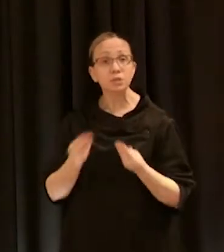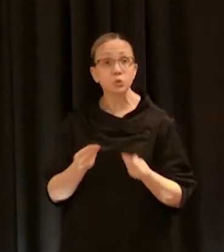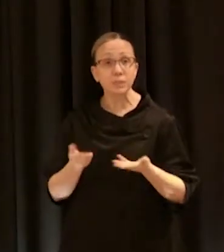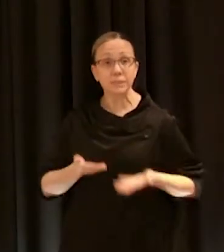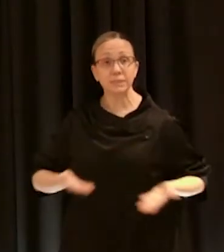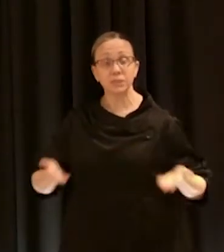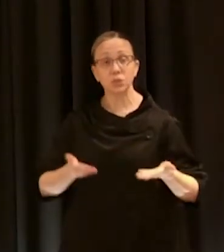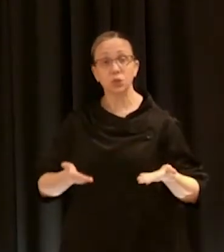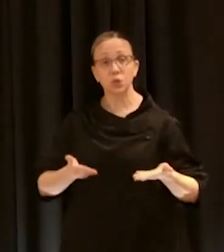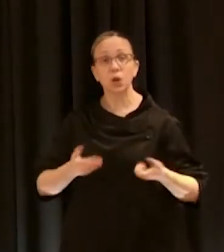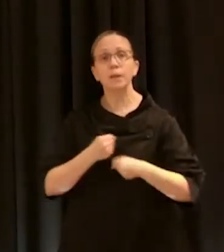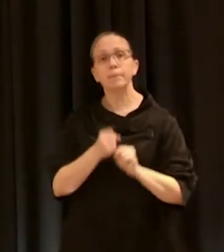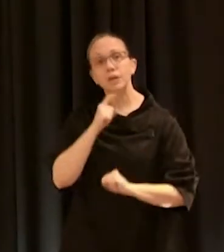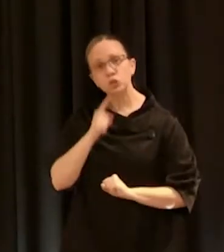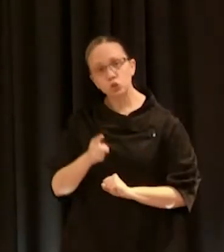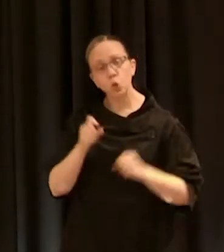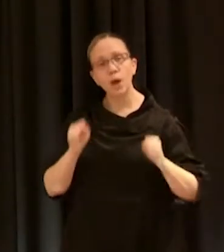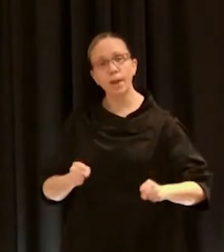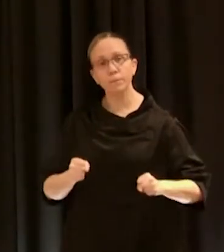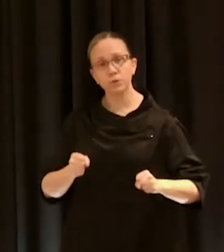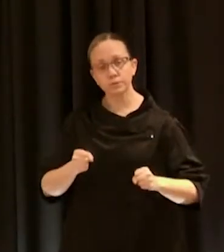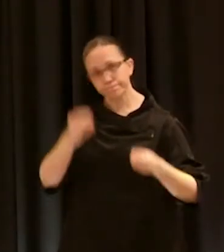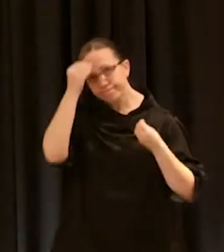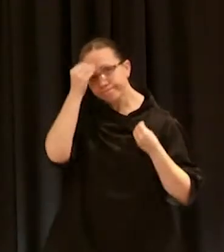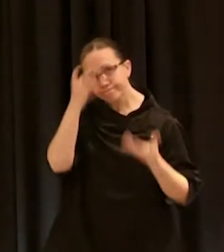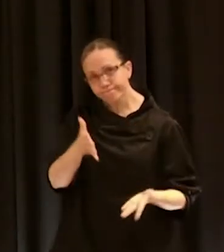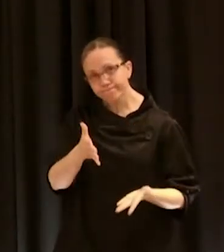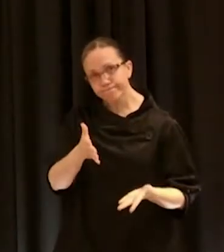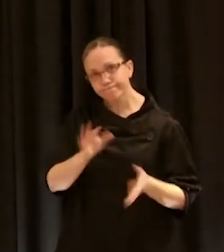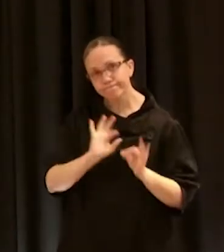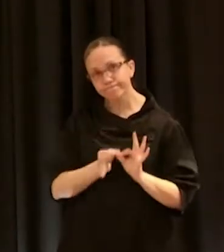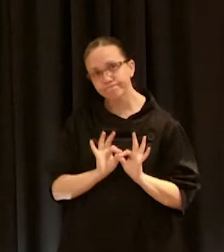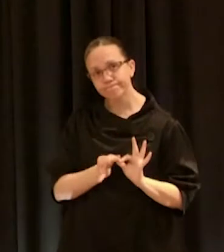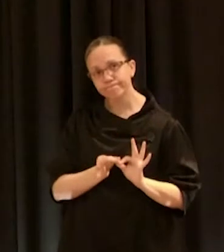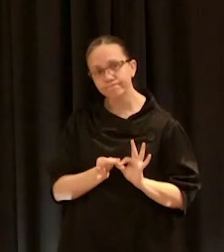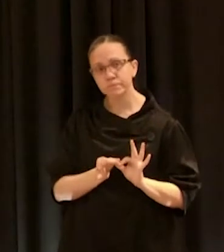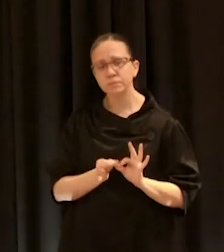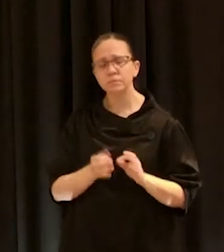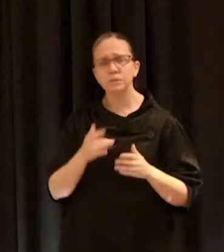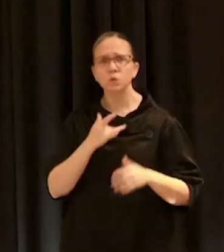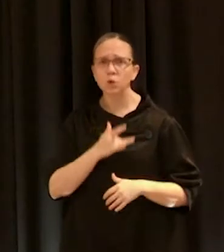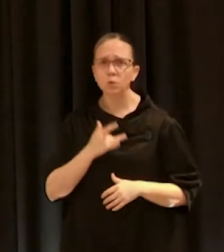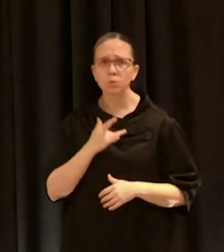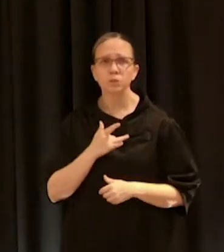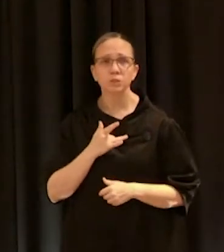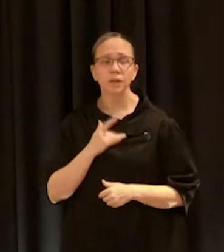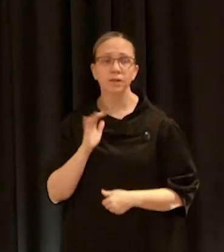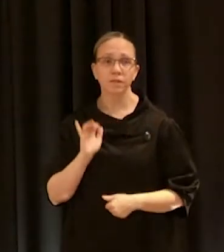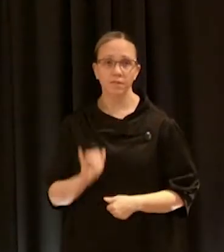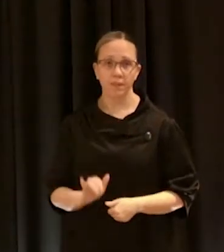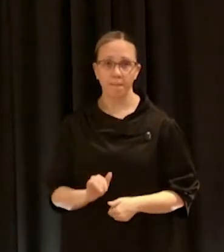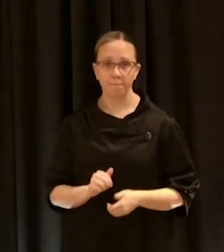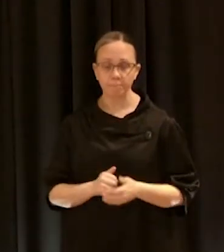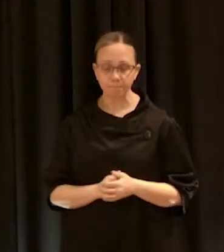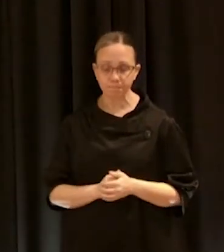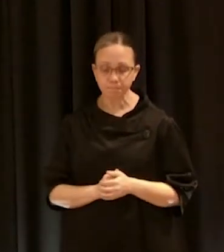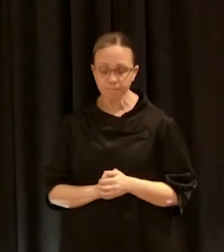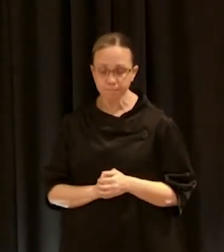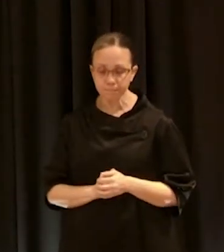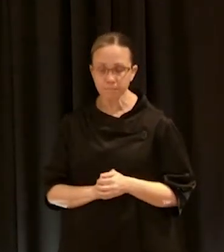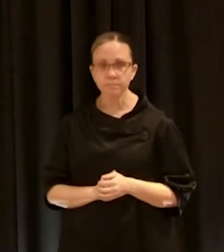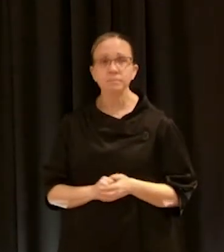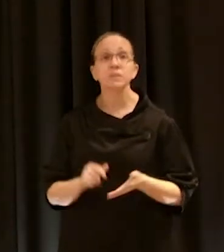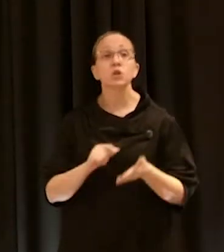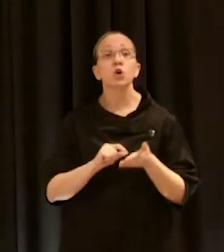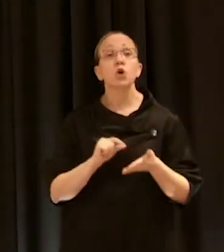that's here to make sure that we're able to get the message to our deaf. I'm just so appreciative of that.